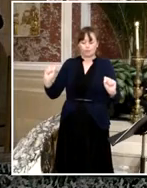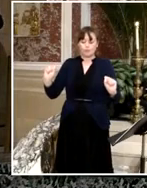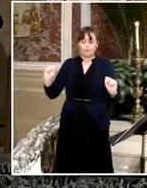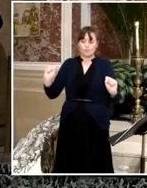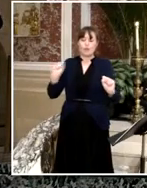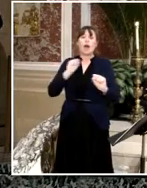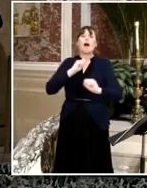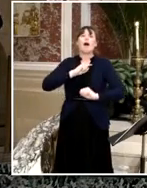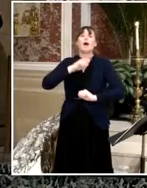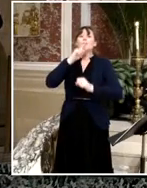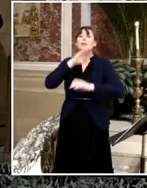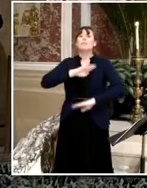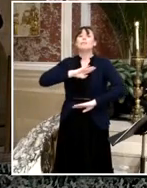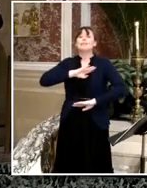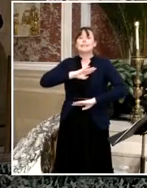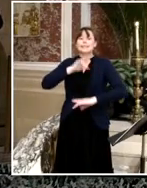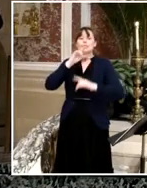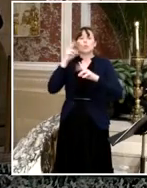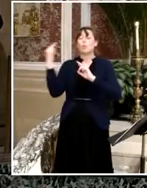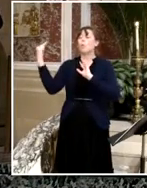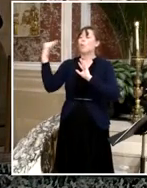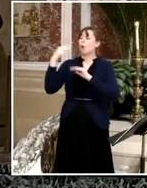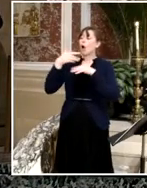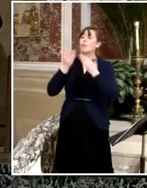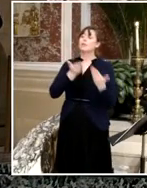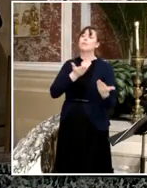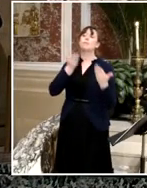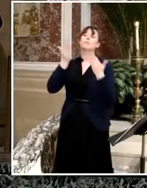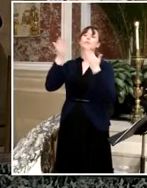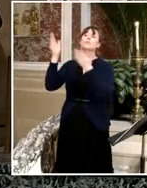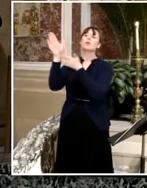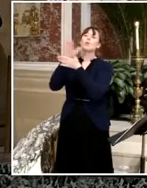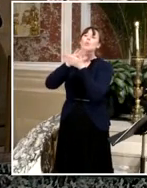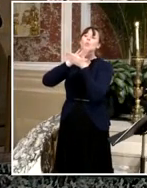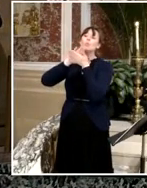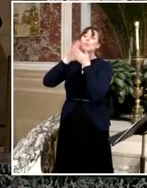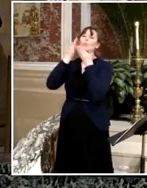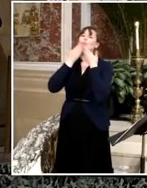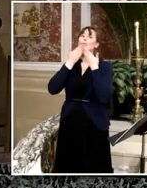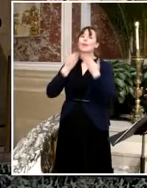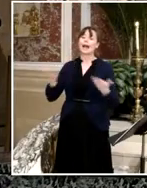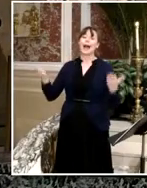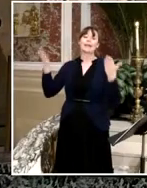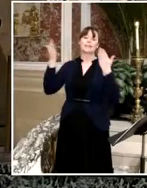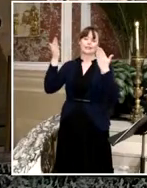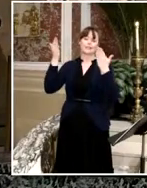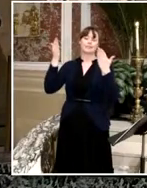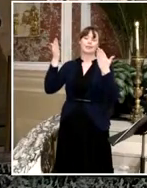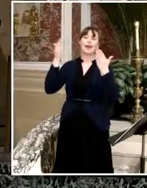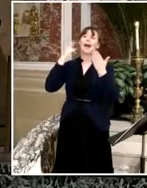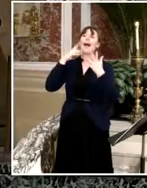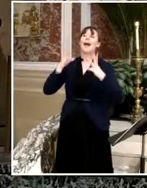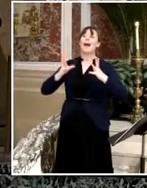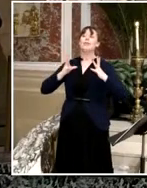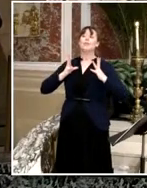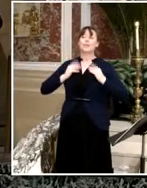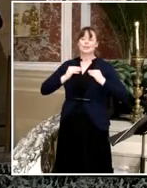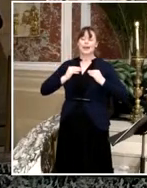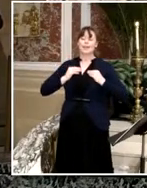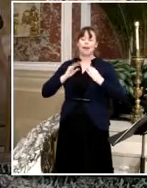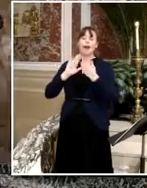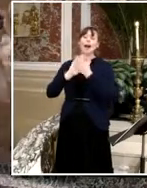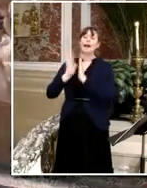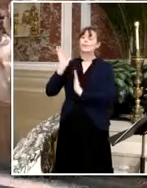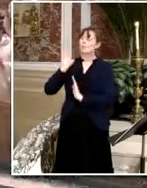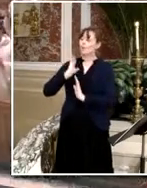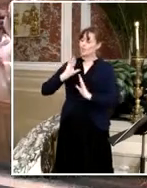Be pleased to look upon these offerings with a serene and kindly countenance, and to accept them as once